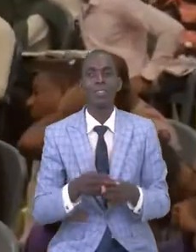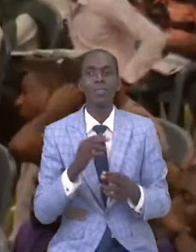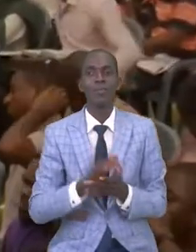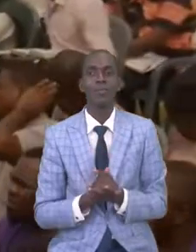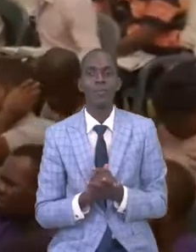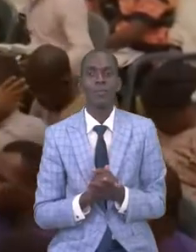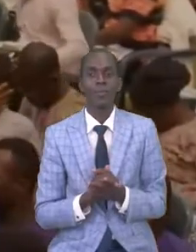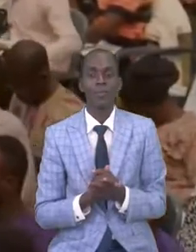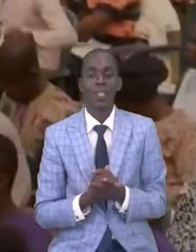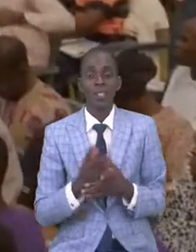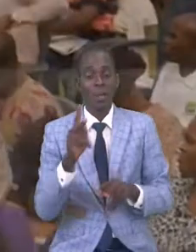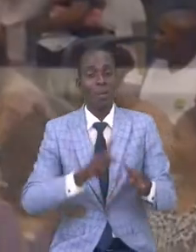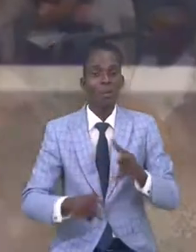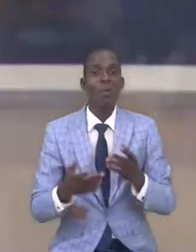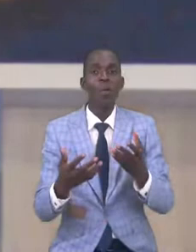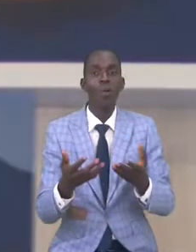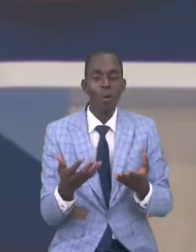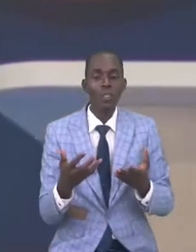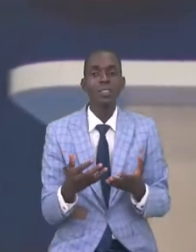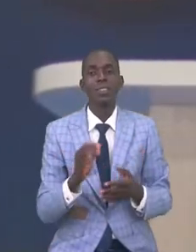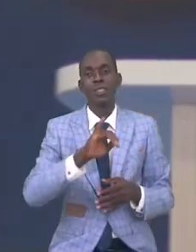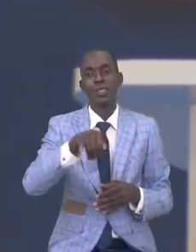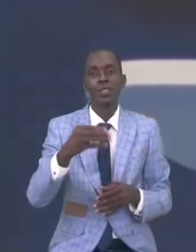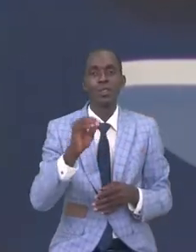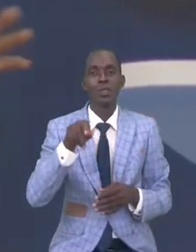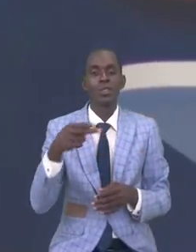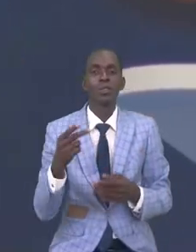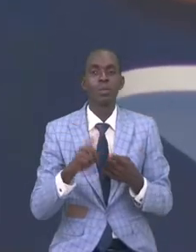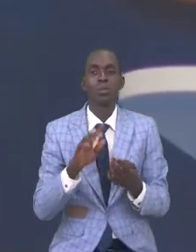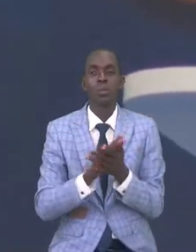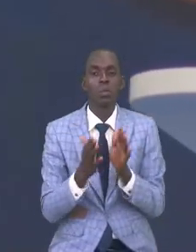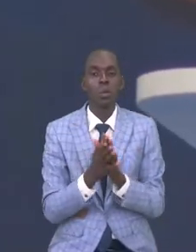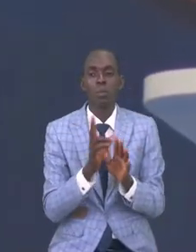They wanted him to become a non-entity, a nobody,